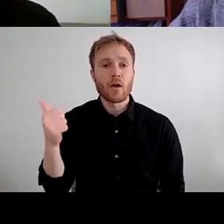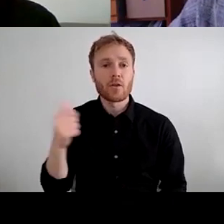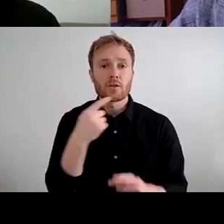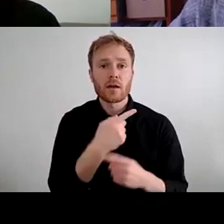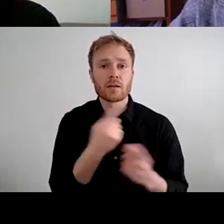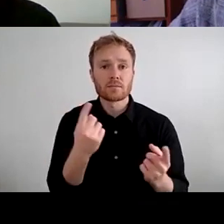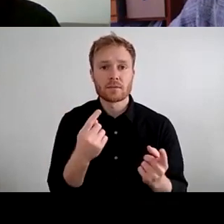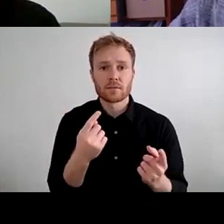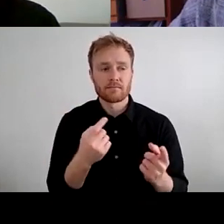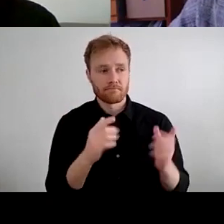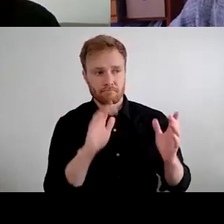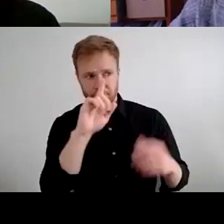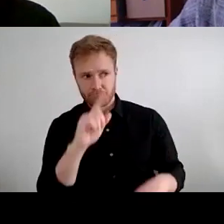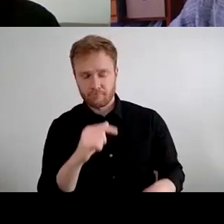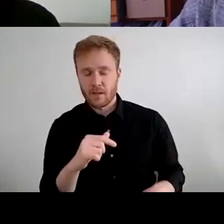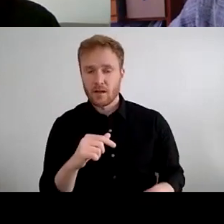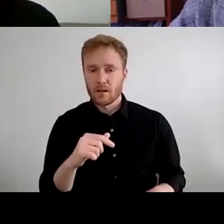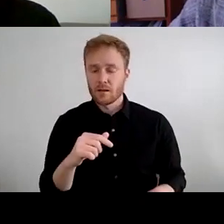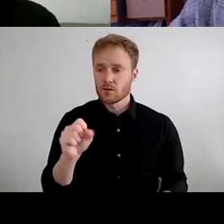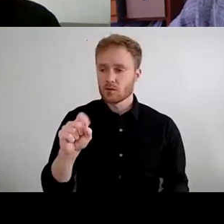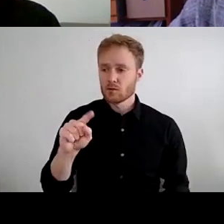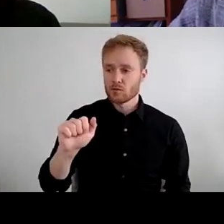Strasburger. I just had